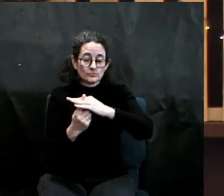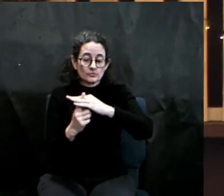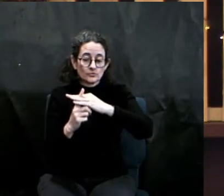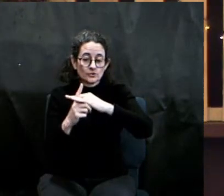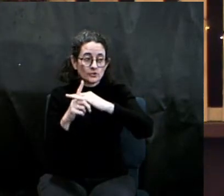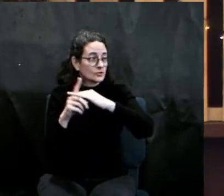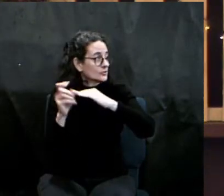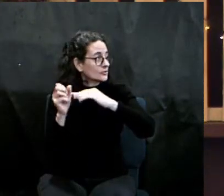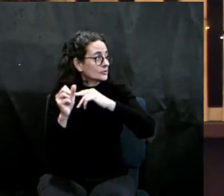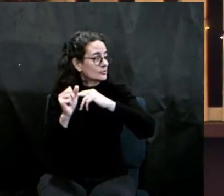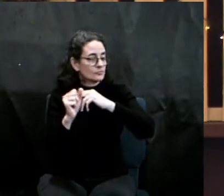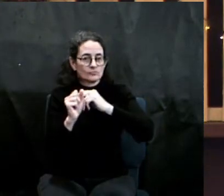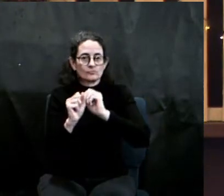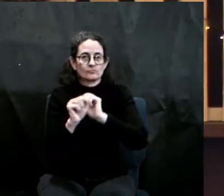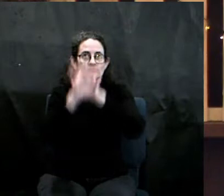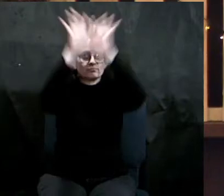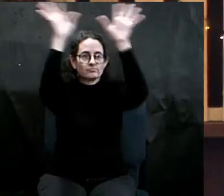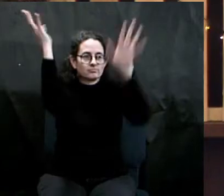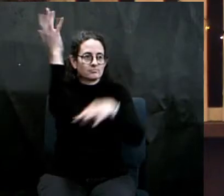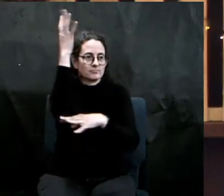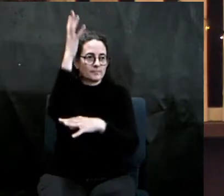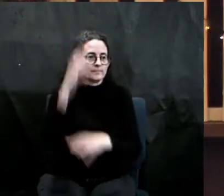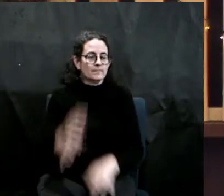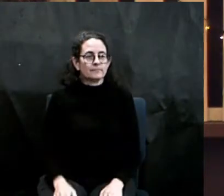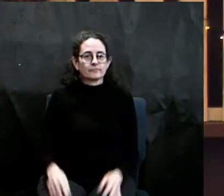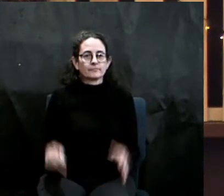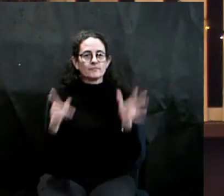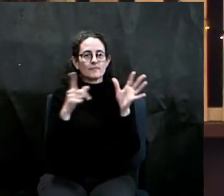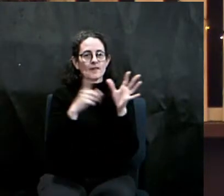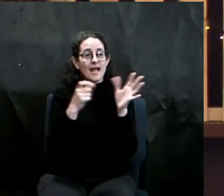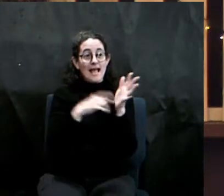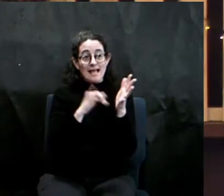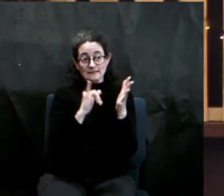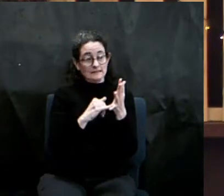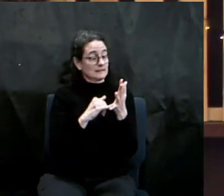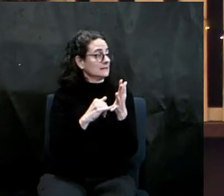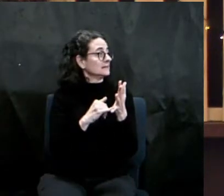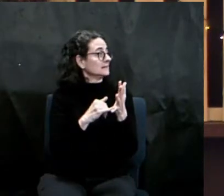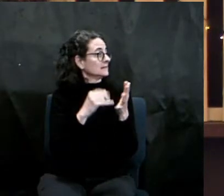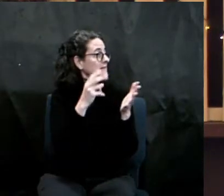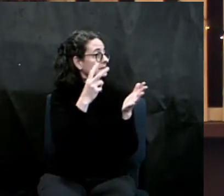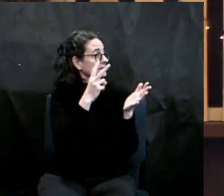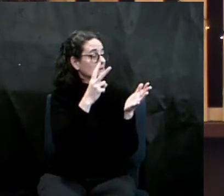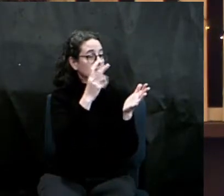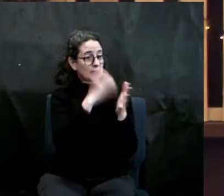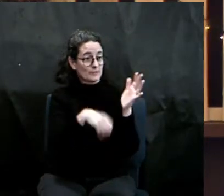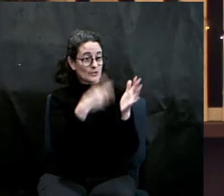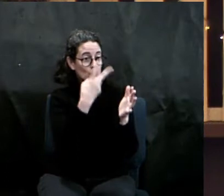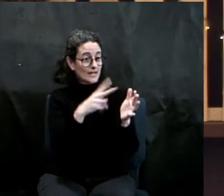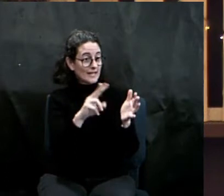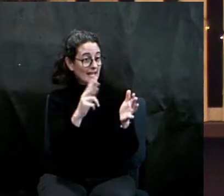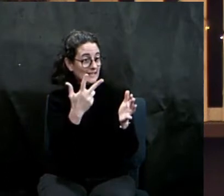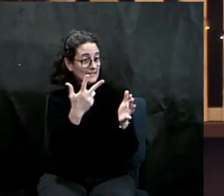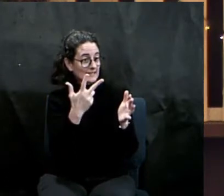As we come to Acts chapter 28, you can imagine the devil thinking to himself, right, Paul,